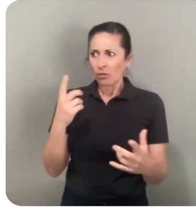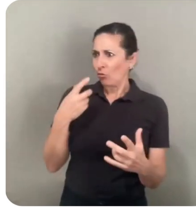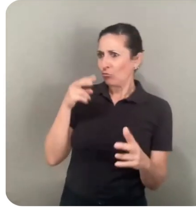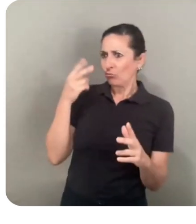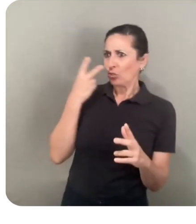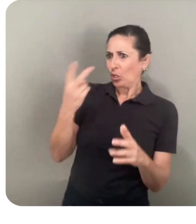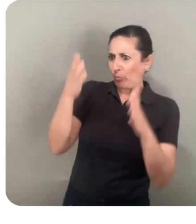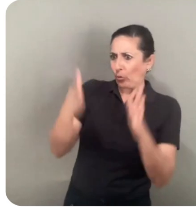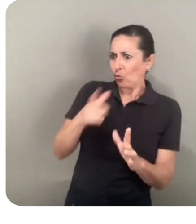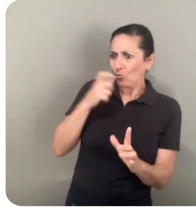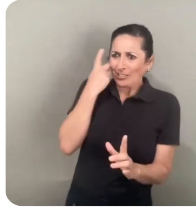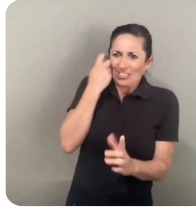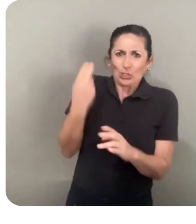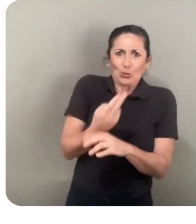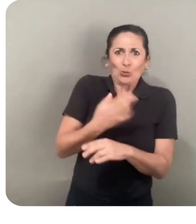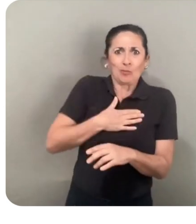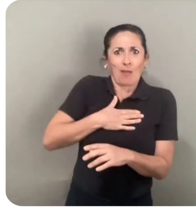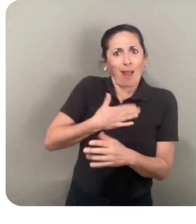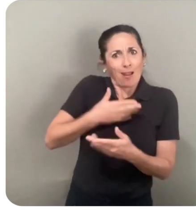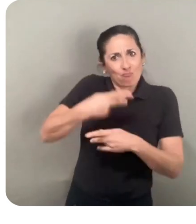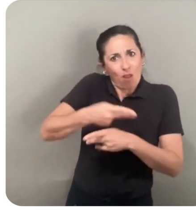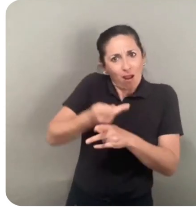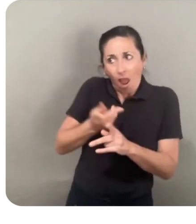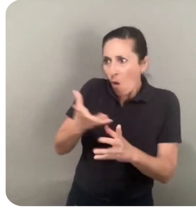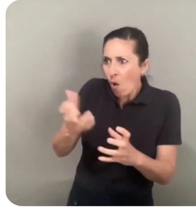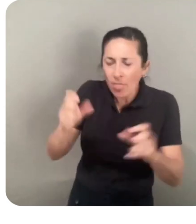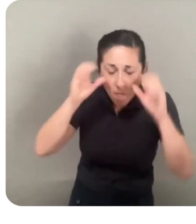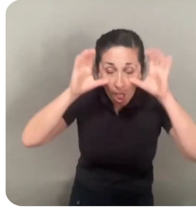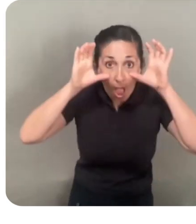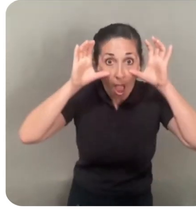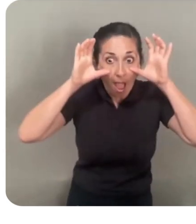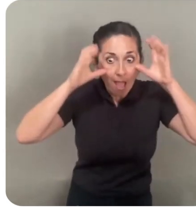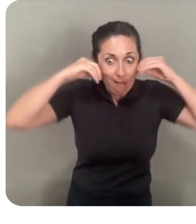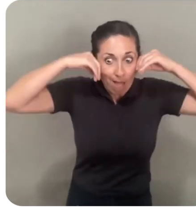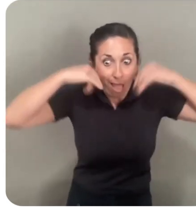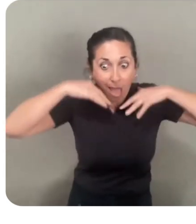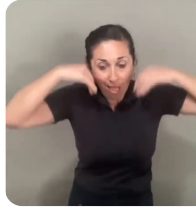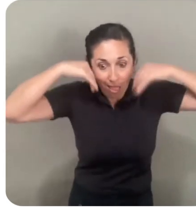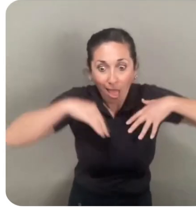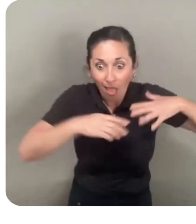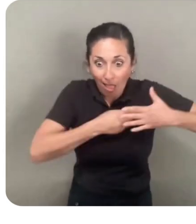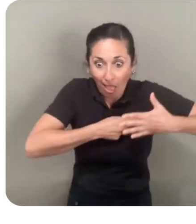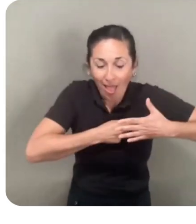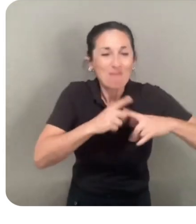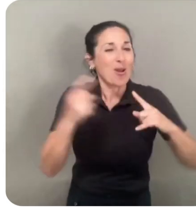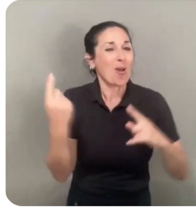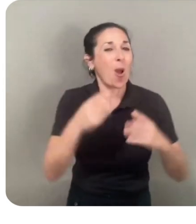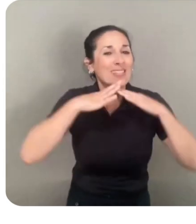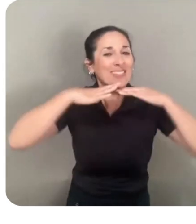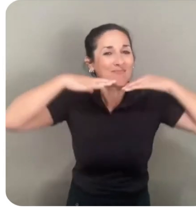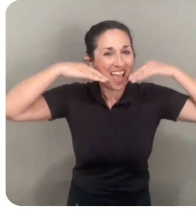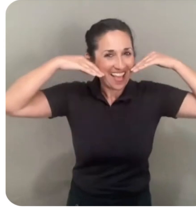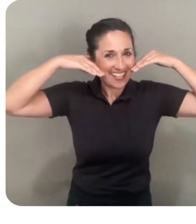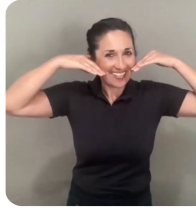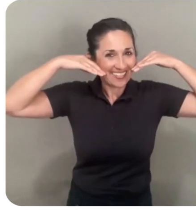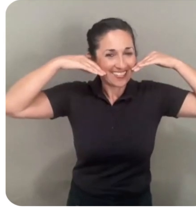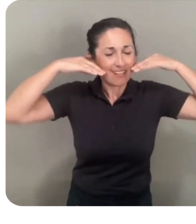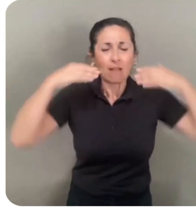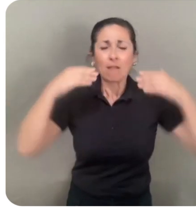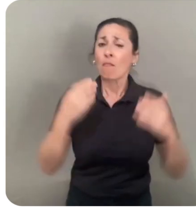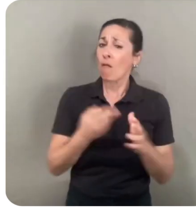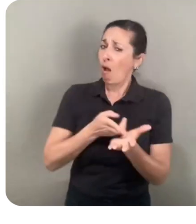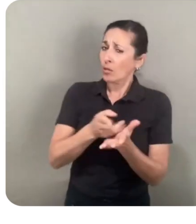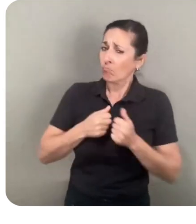product, I want them to be wide-eyed and sometimes a little sweaty, but always smiling. And honestly,